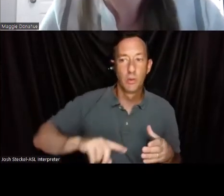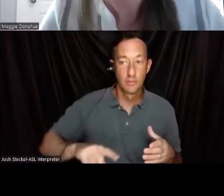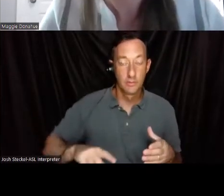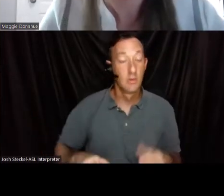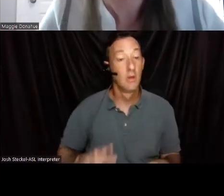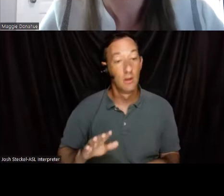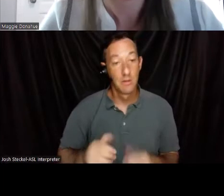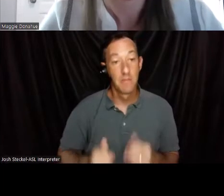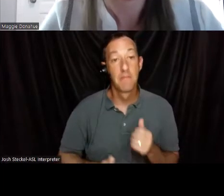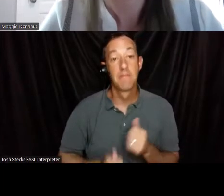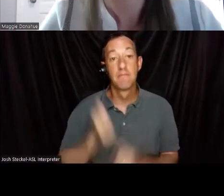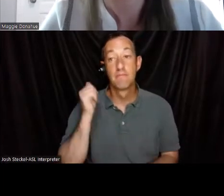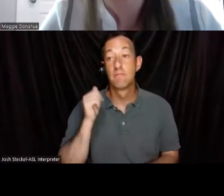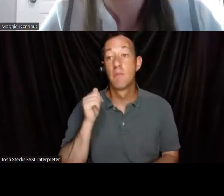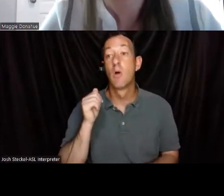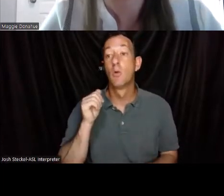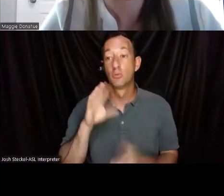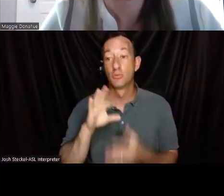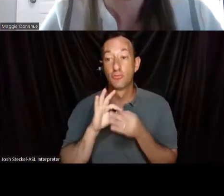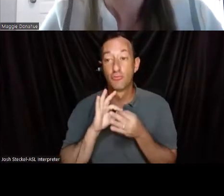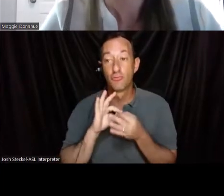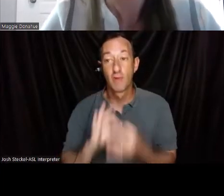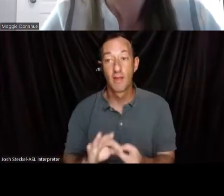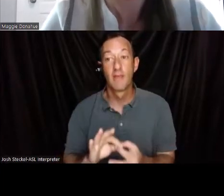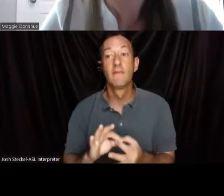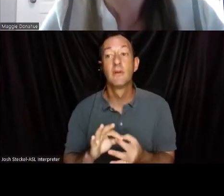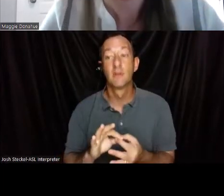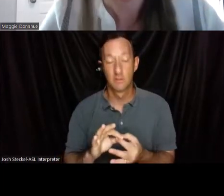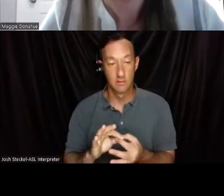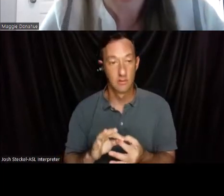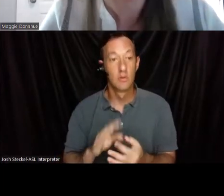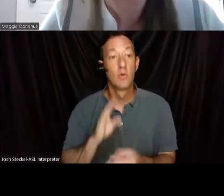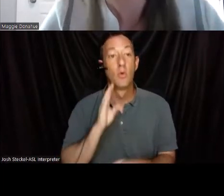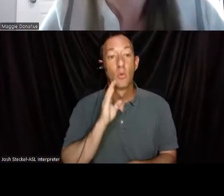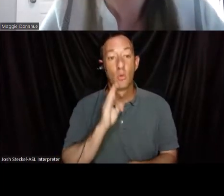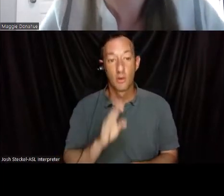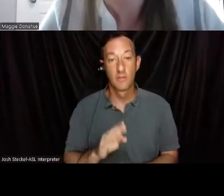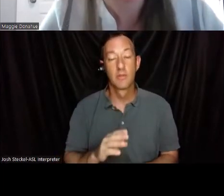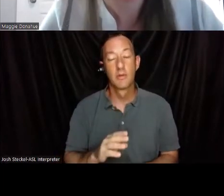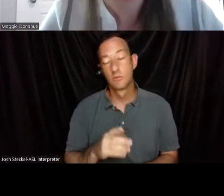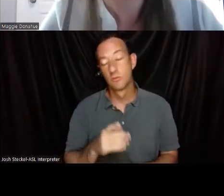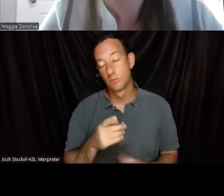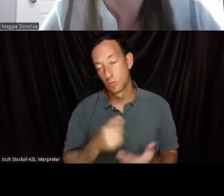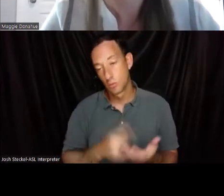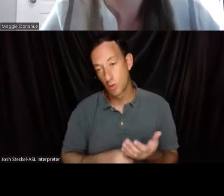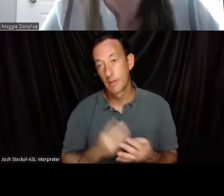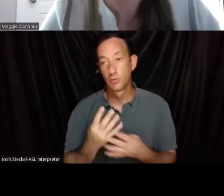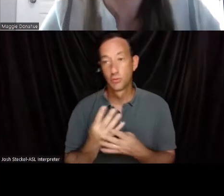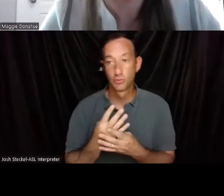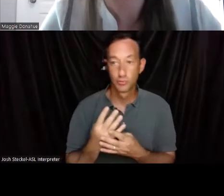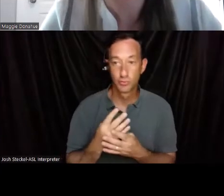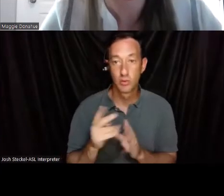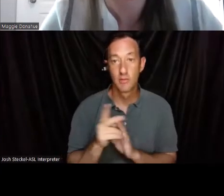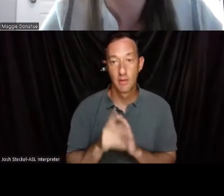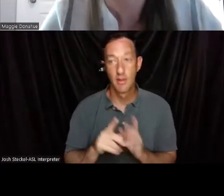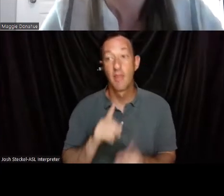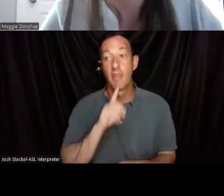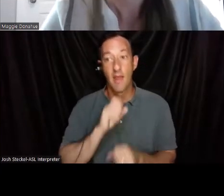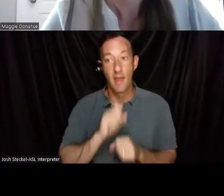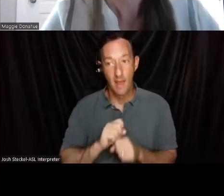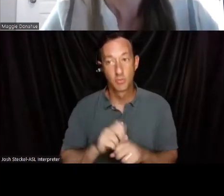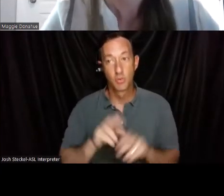most relevant population is going to be the actual, for when you're talking about screening policies, the actual